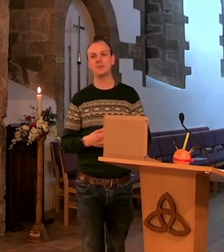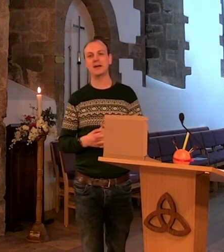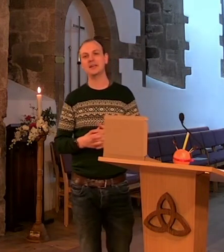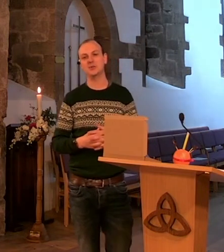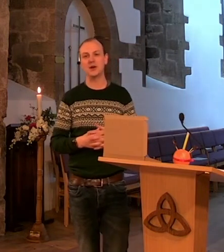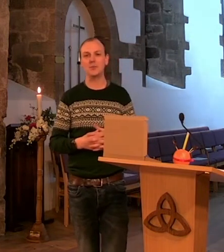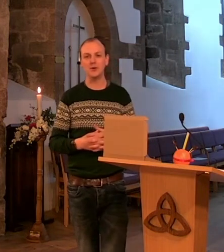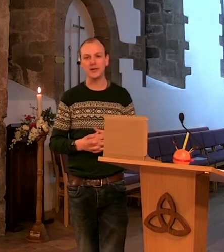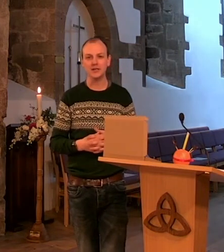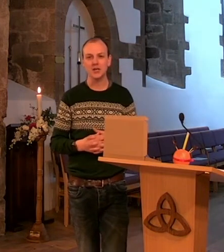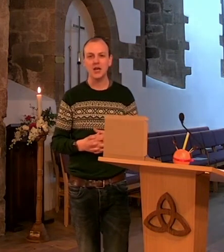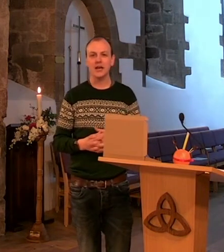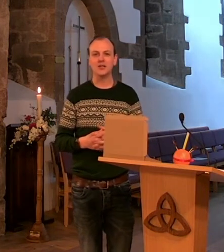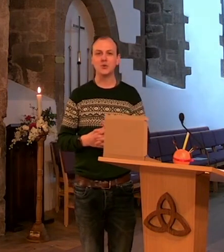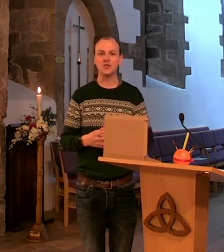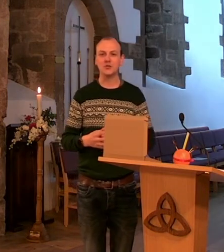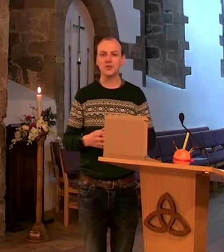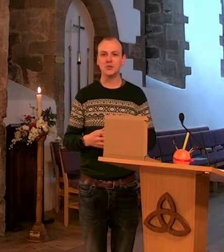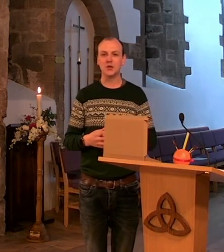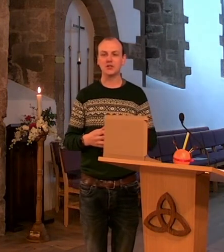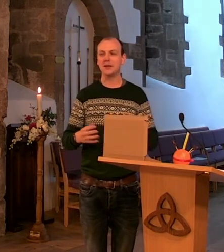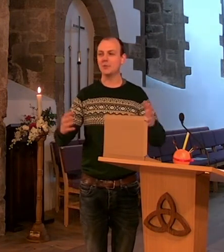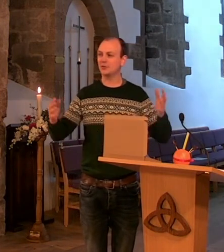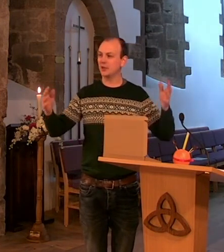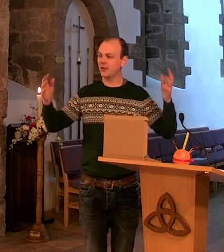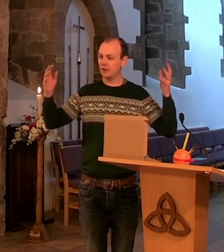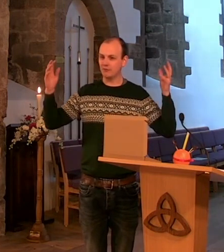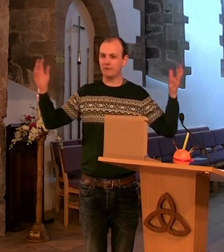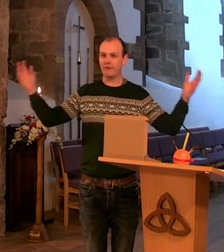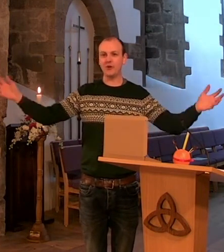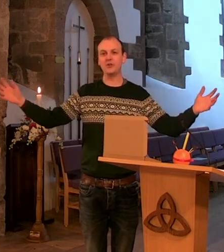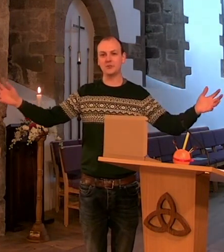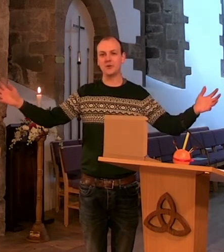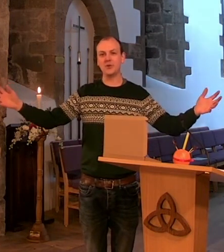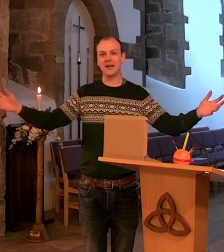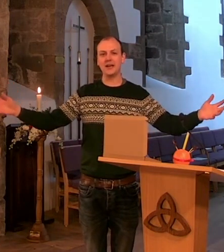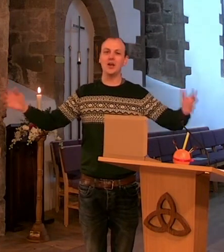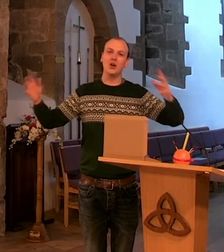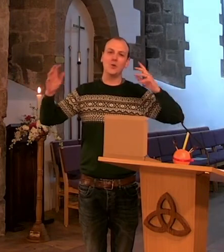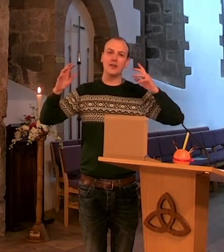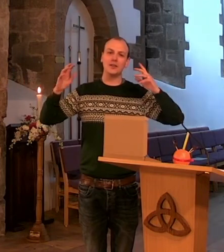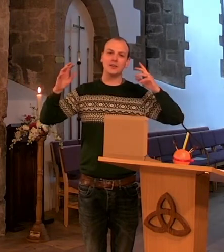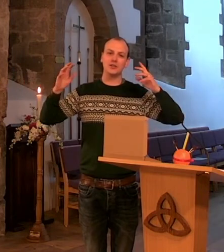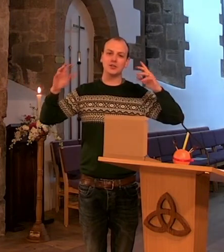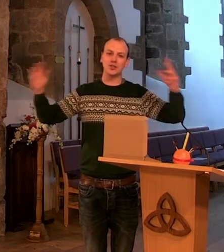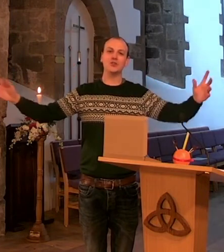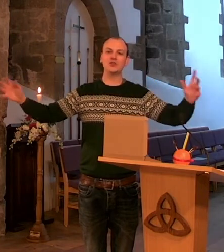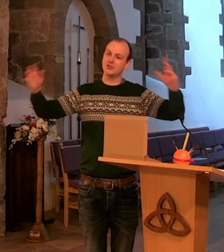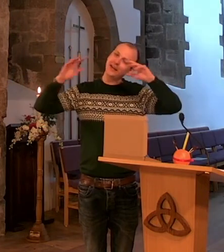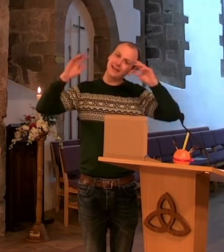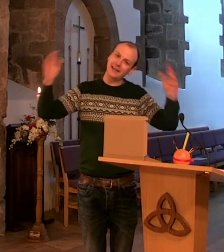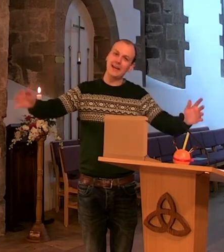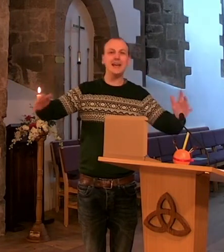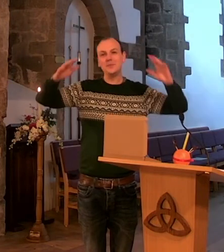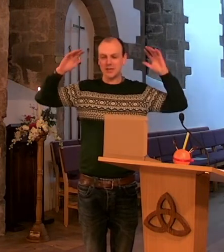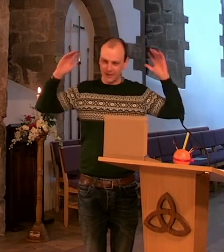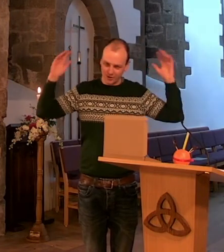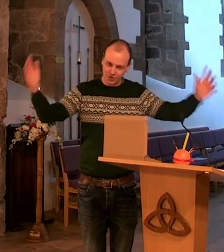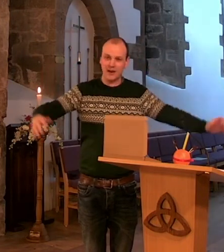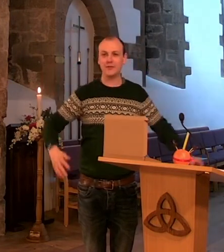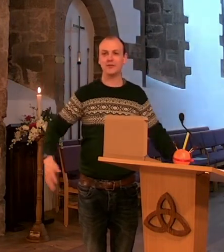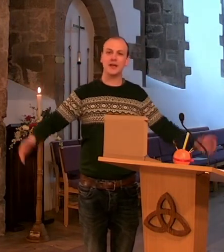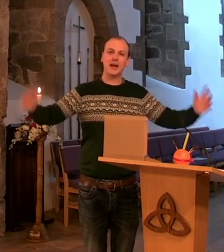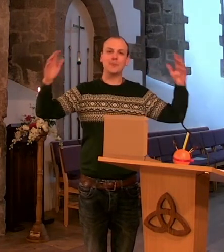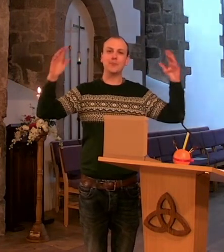welcome you back into our buildings in 2021 to be able to fill this building with songs and games